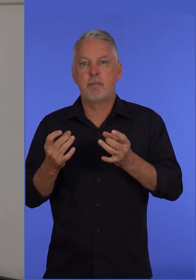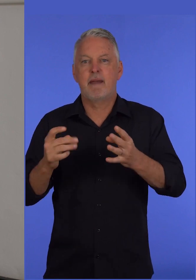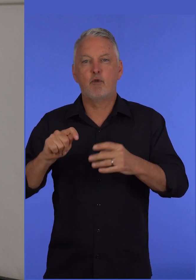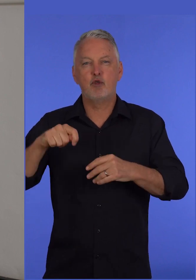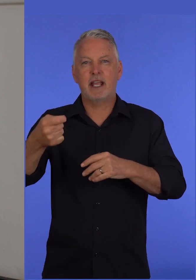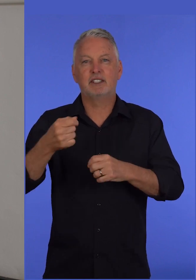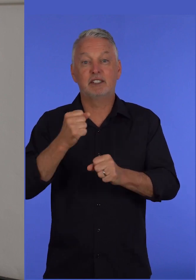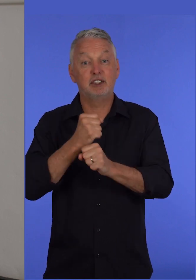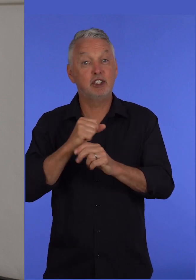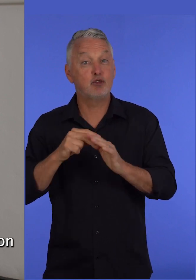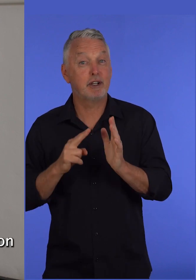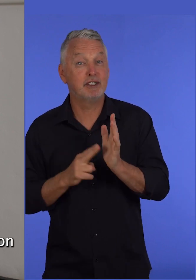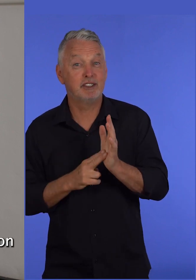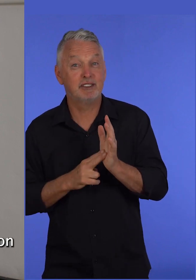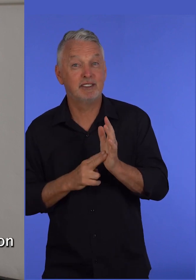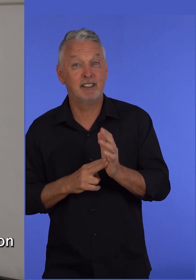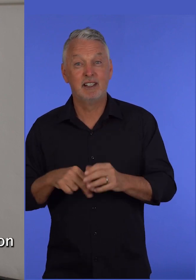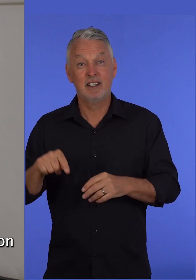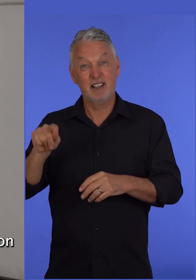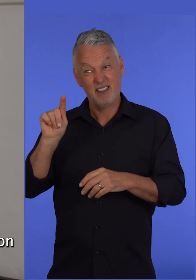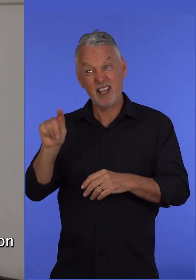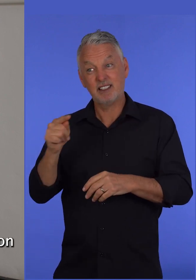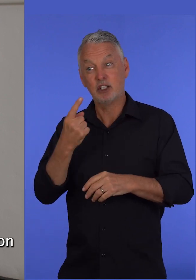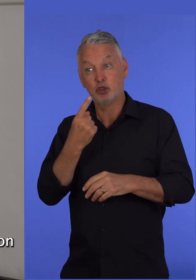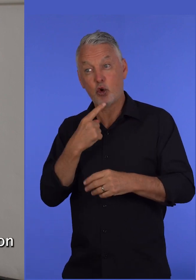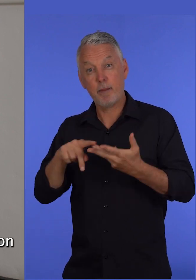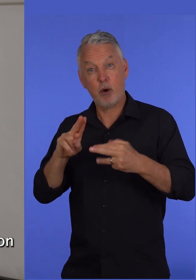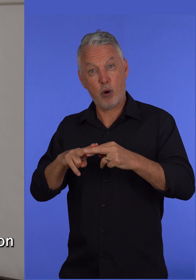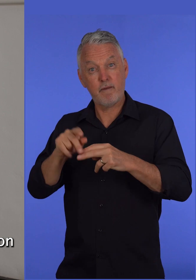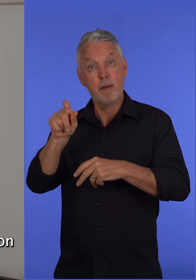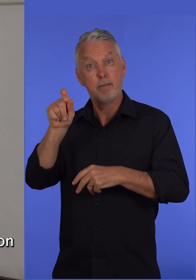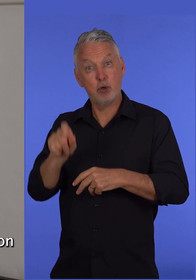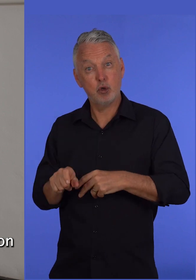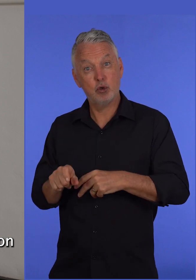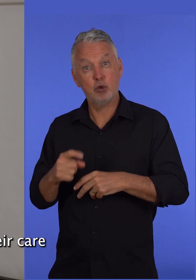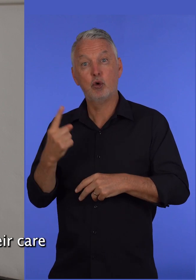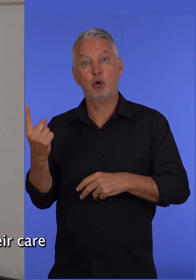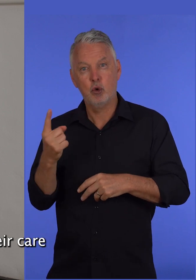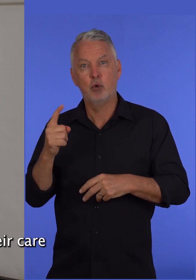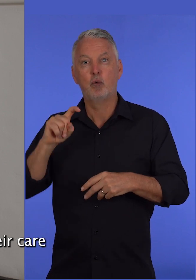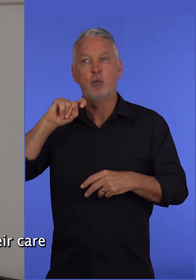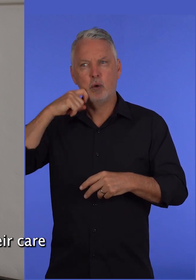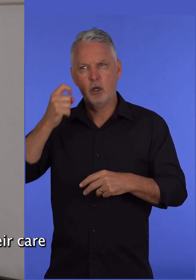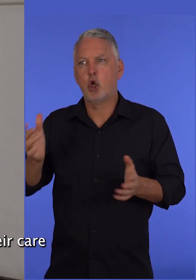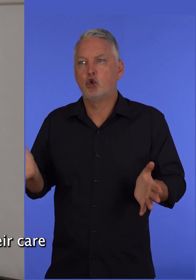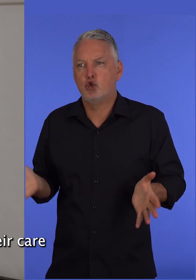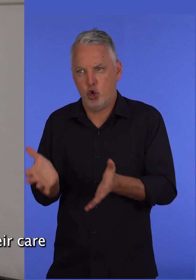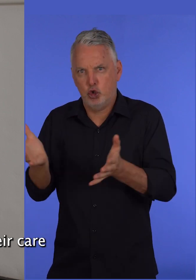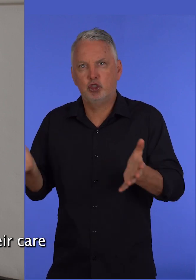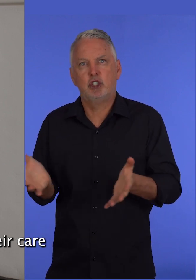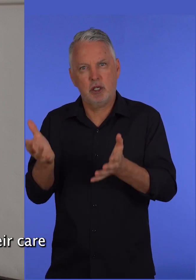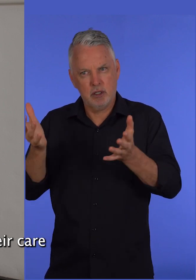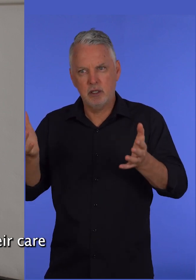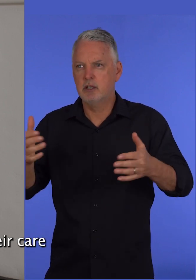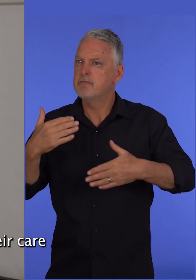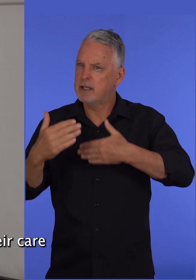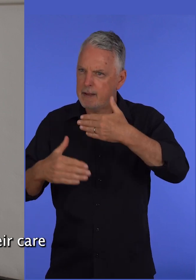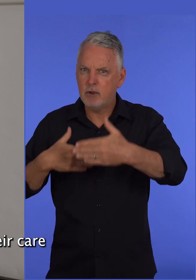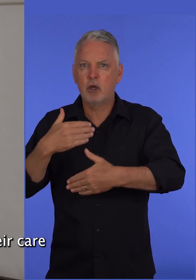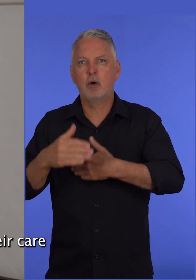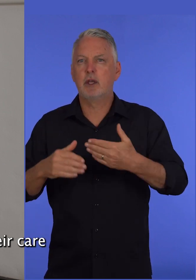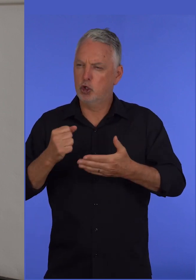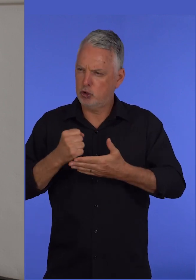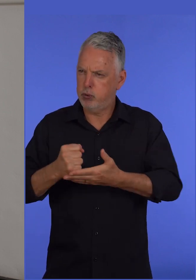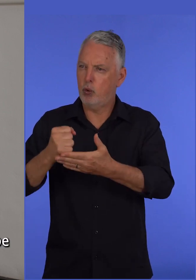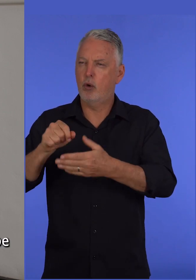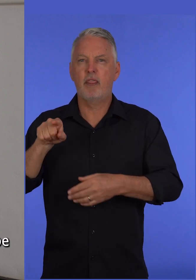the next generation. That's going to be the person that is being built, that is being nurtured within their care and love